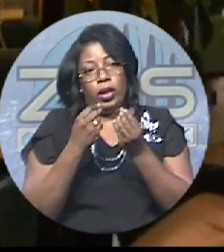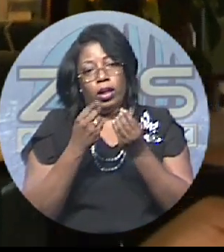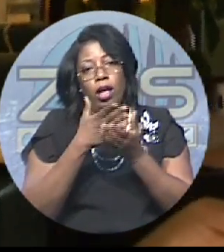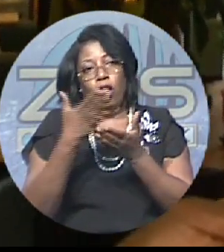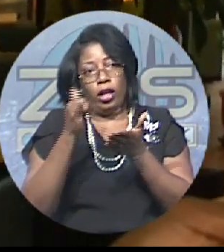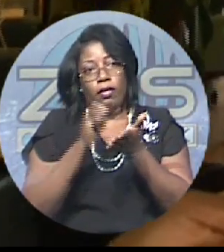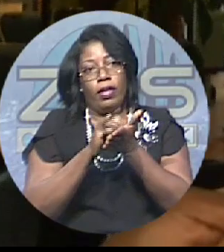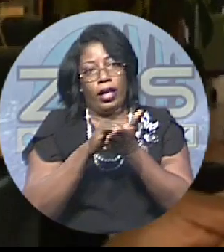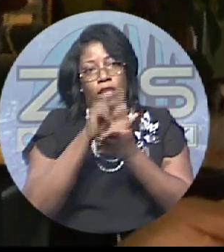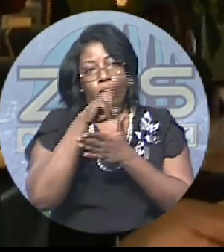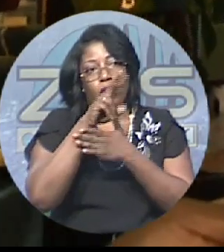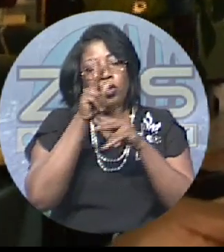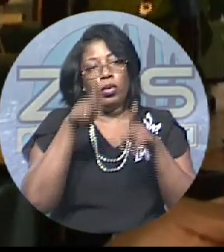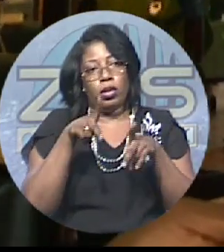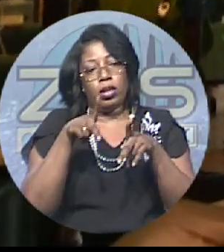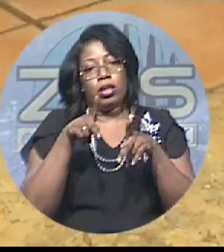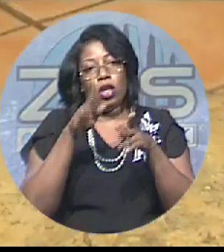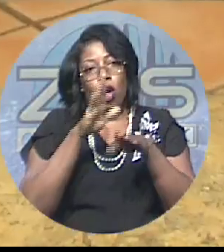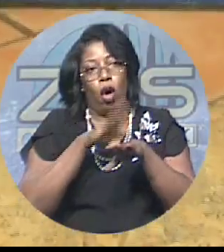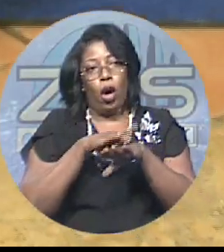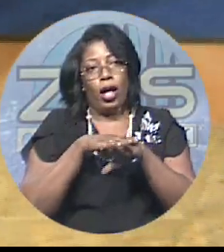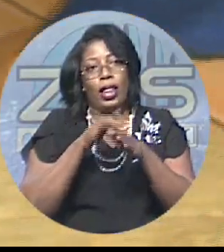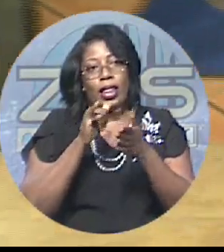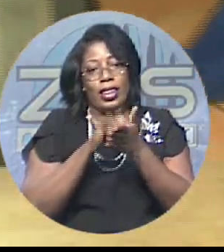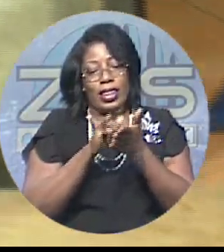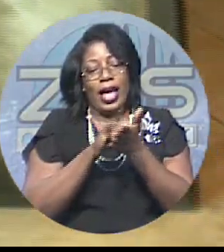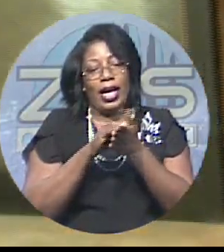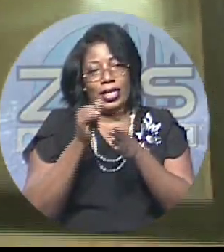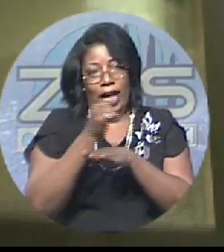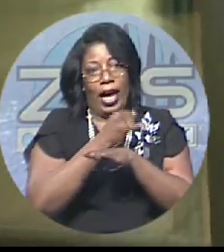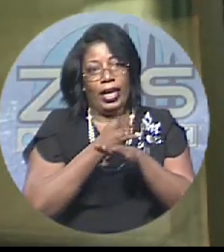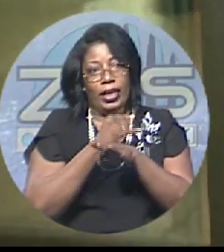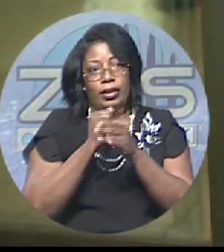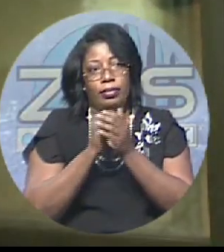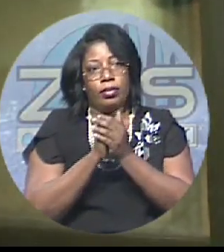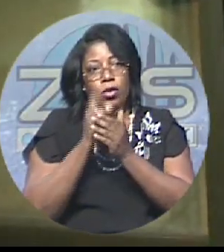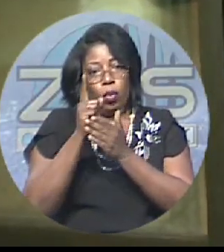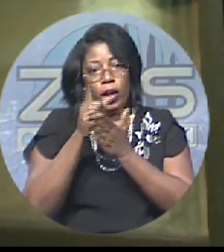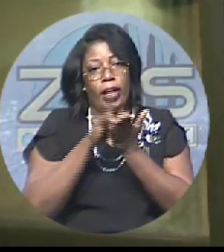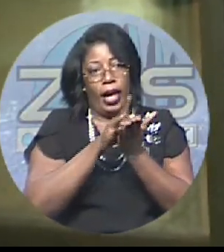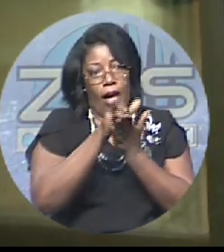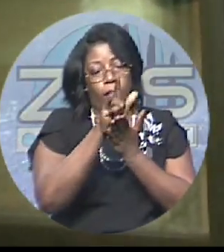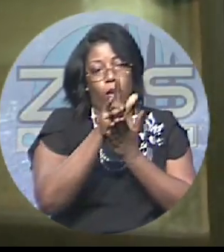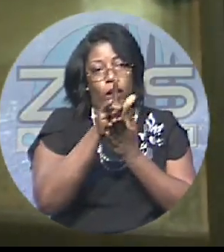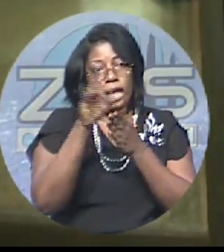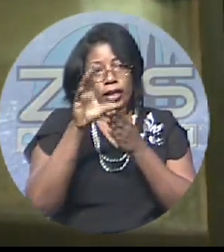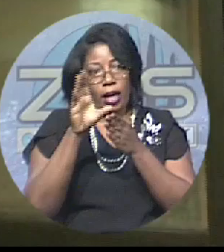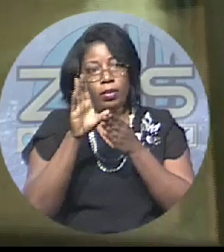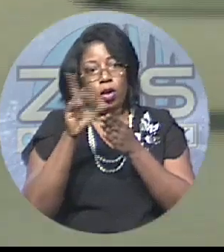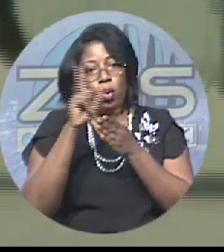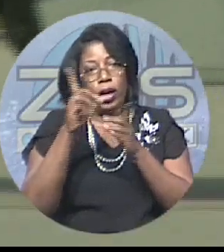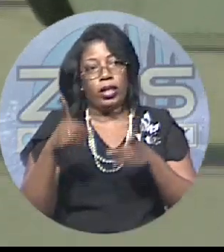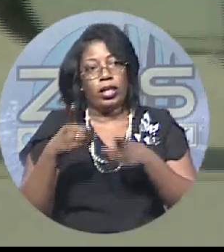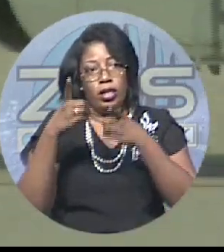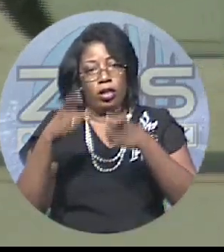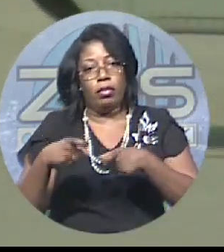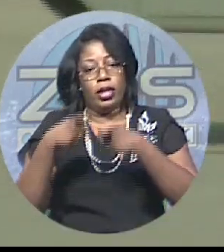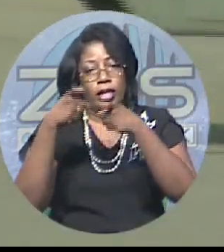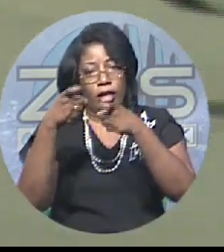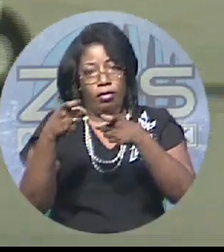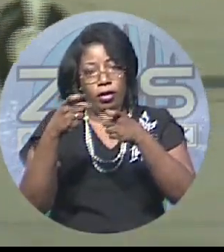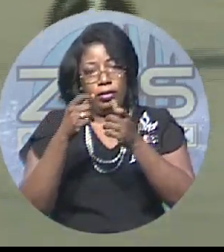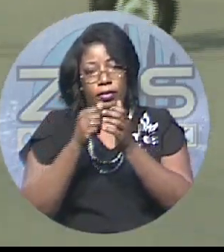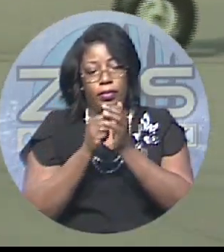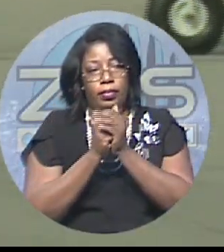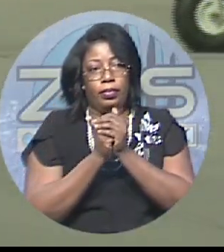us. There are 22 people on that island at the moment. The Odyssey Airport is one of several locations in the capital where donations can be made.